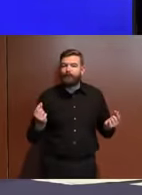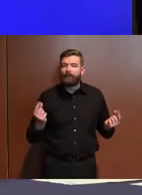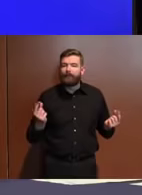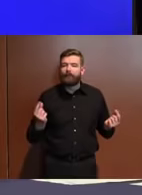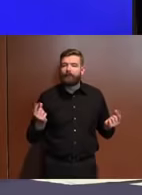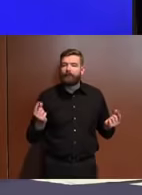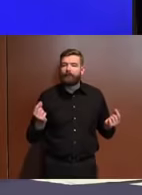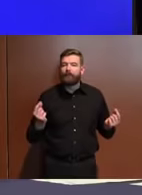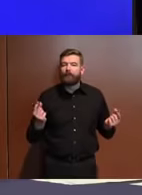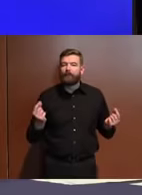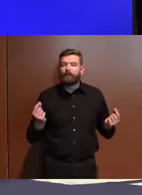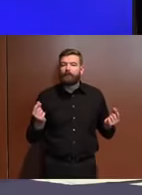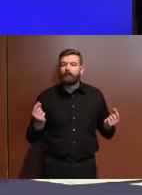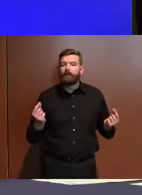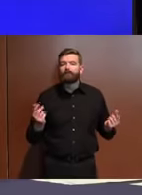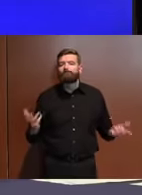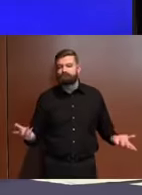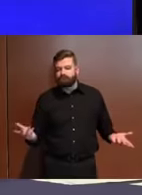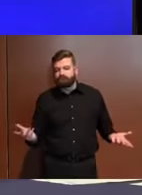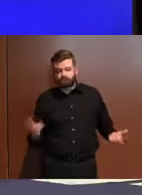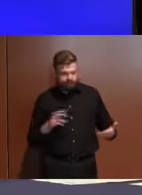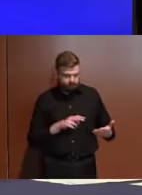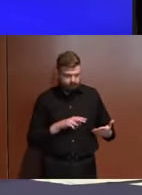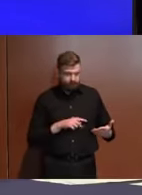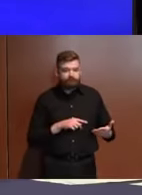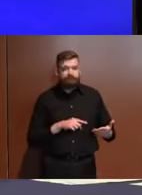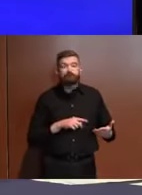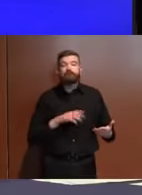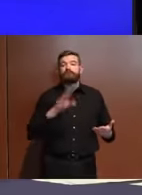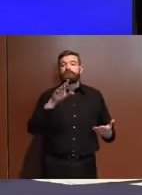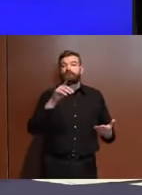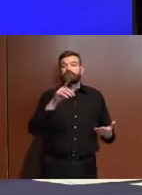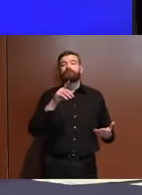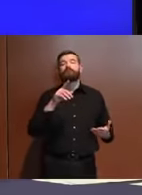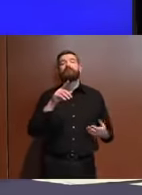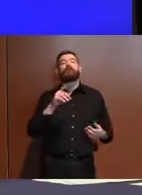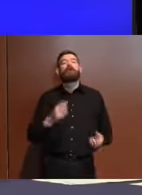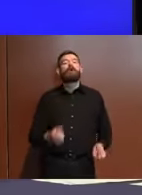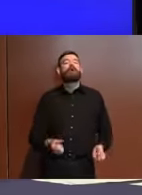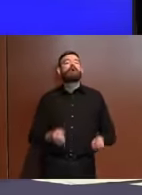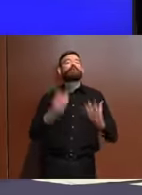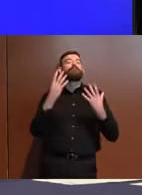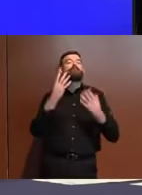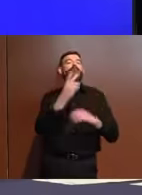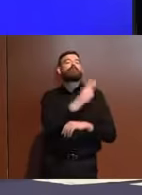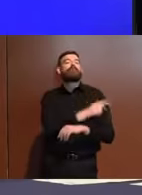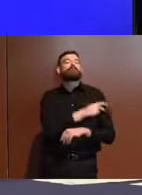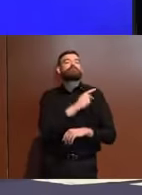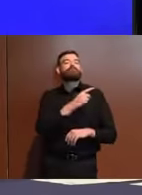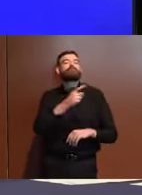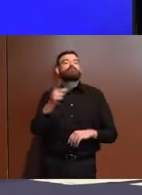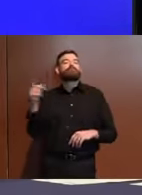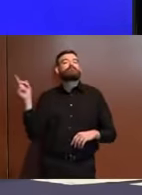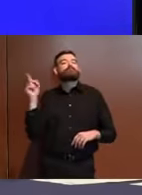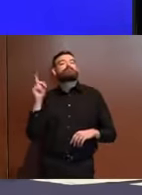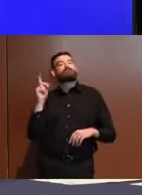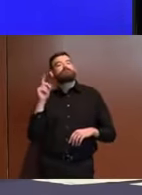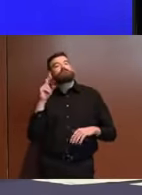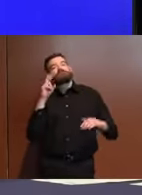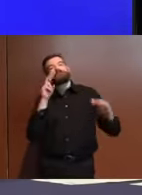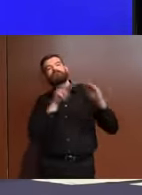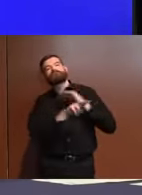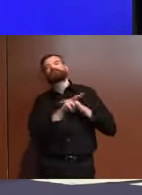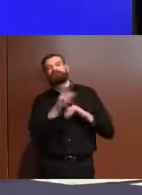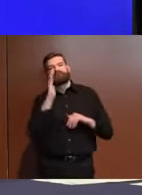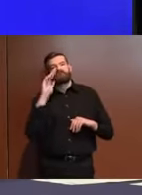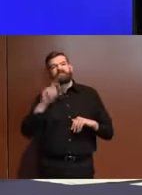Excuse me, I just got another question. What number of patients do they predict will need critical care beds by